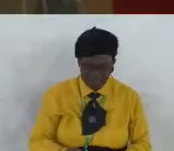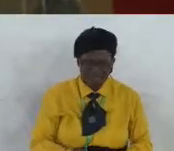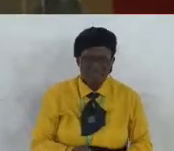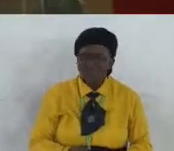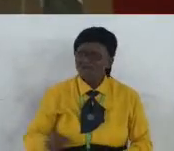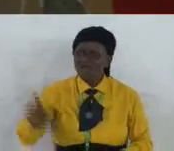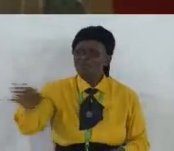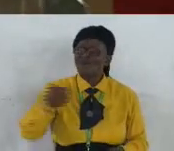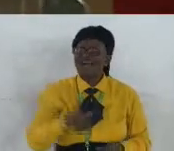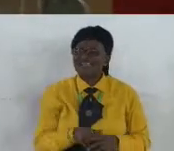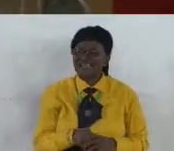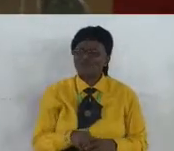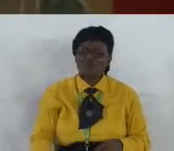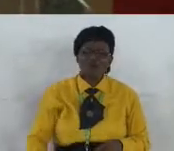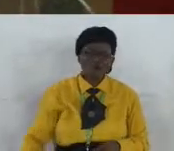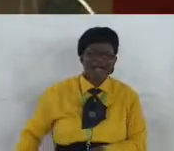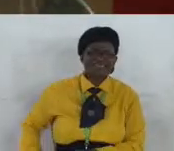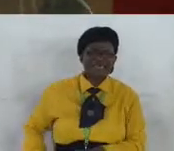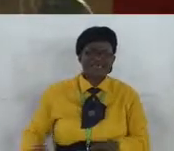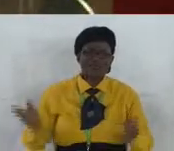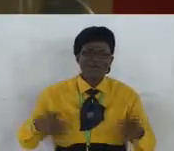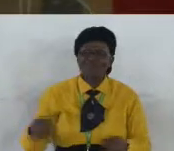Take, for example, your ear.